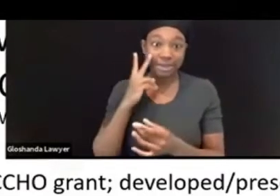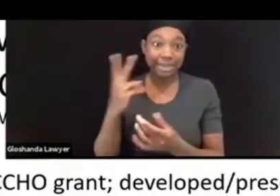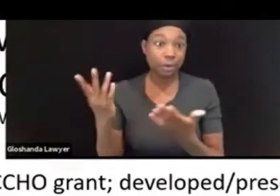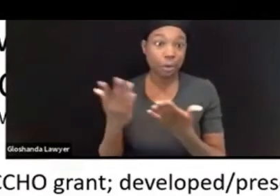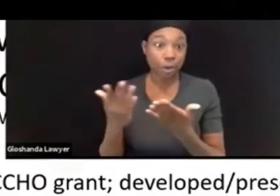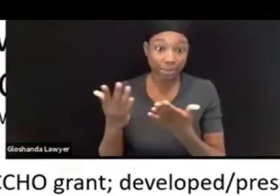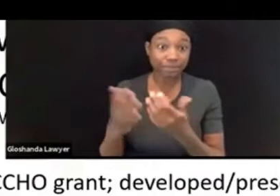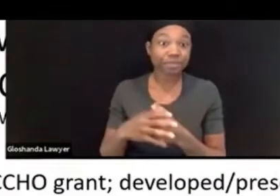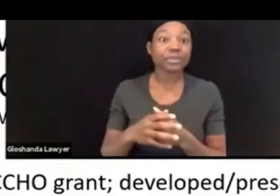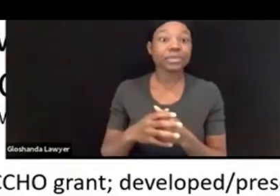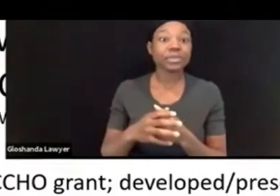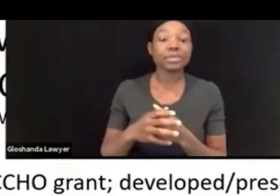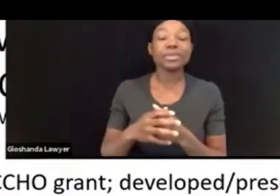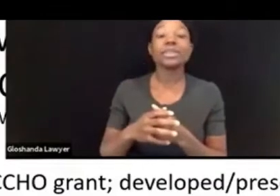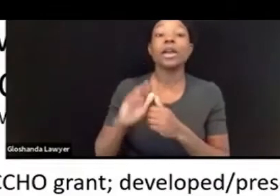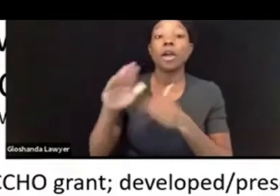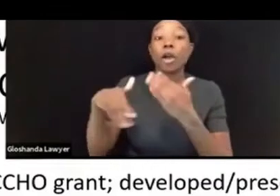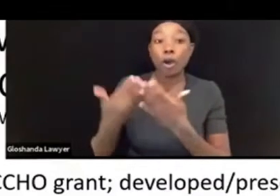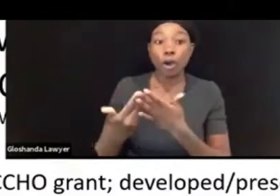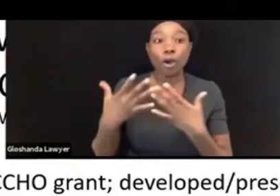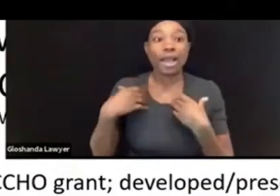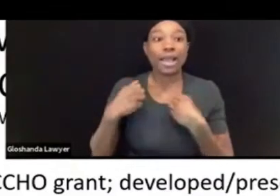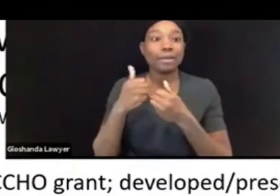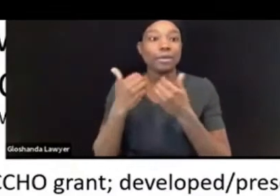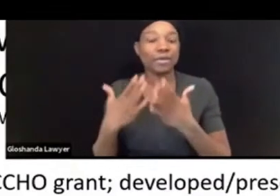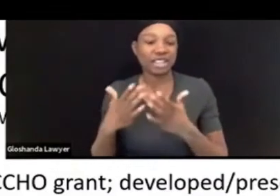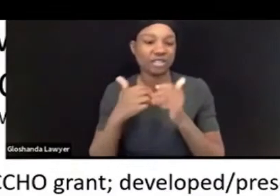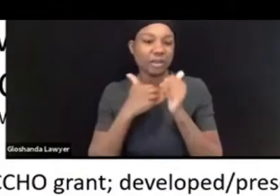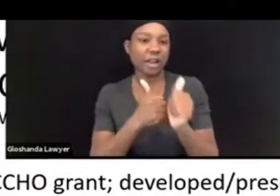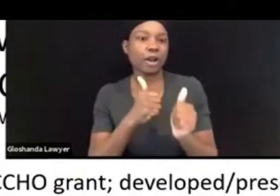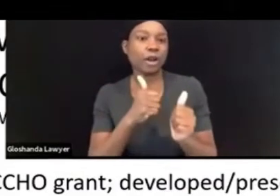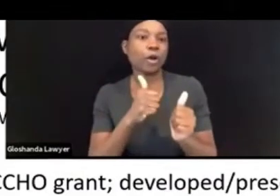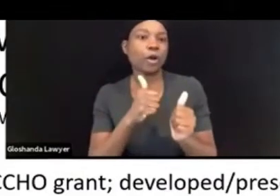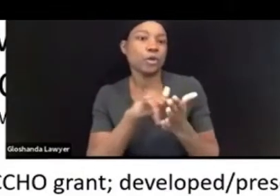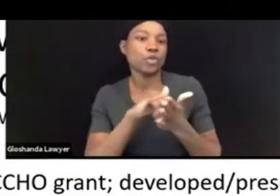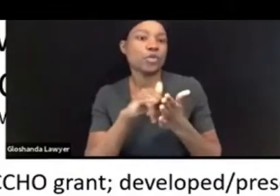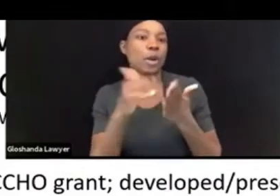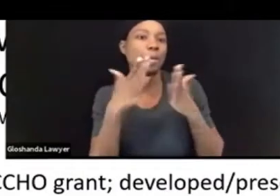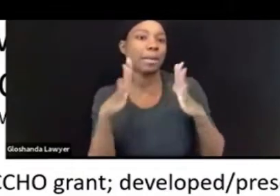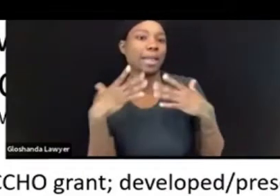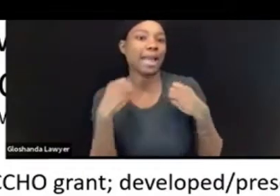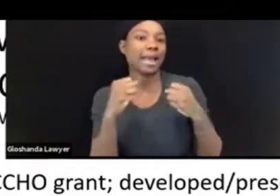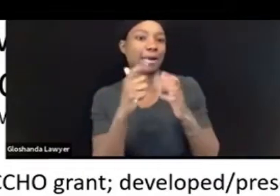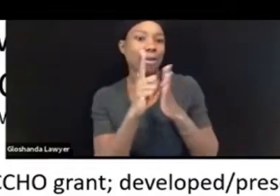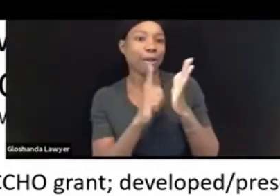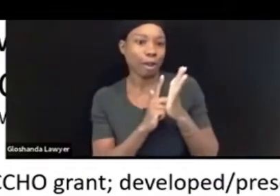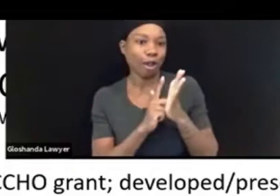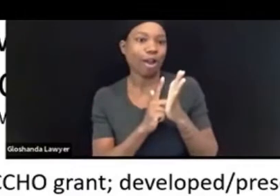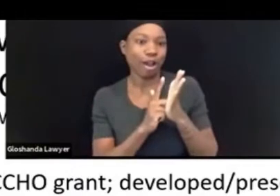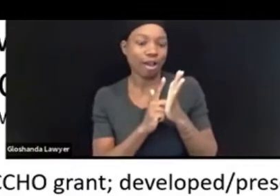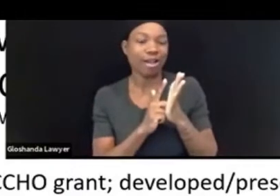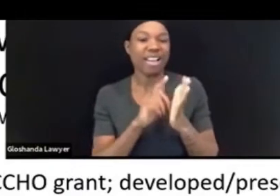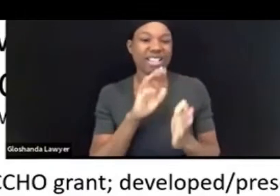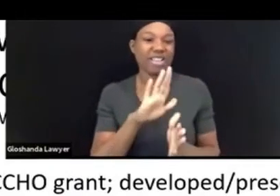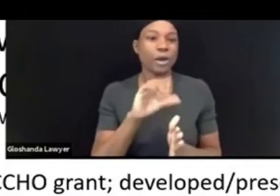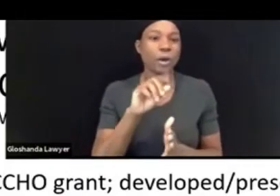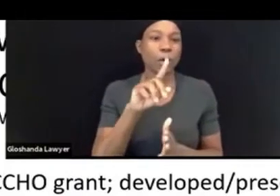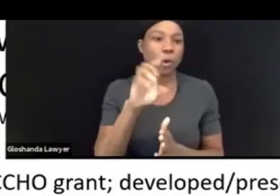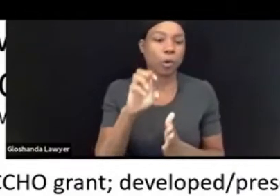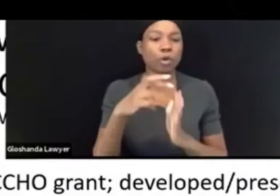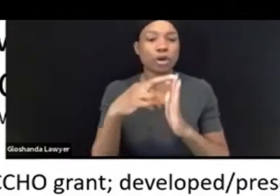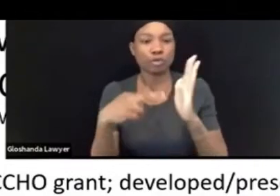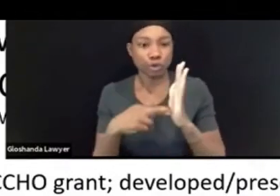the New York Code rules and regulations. It gave them the authority to order and conduct testing of the residents and staff